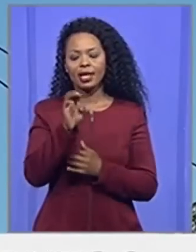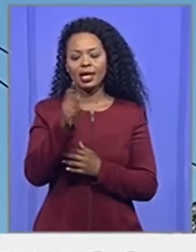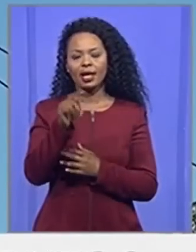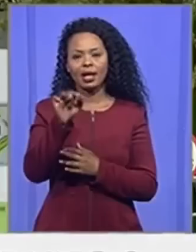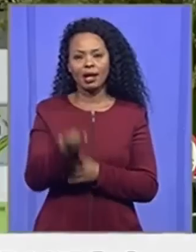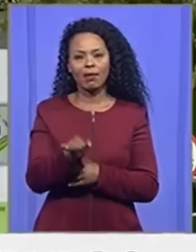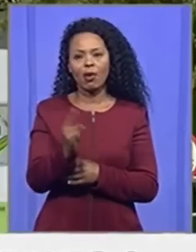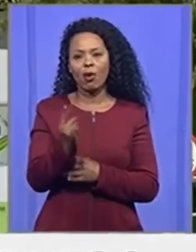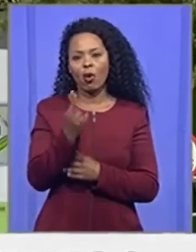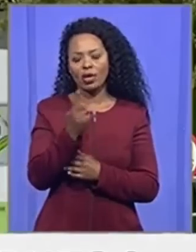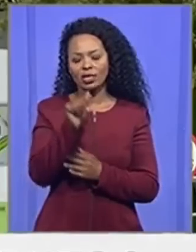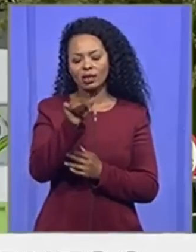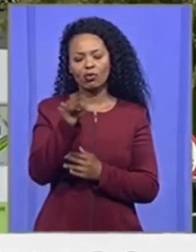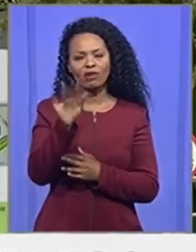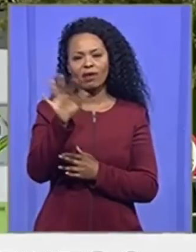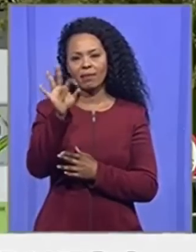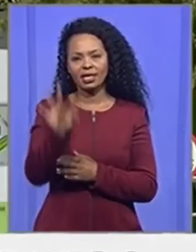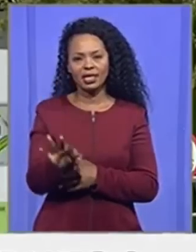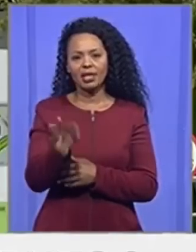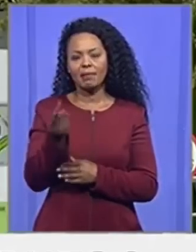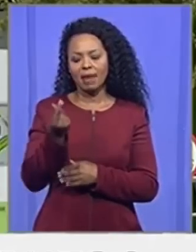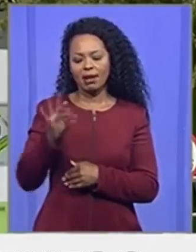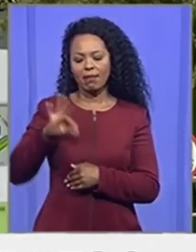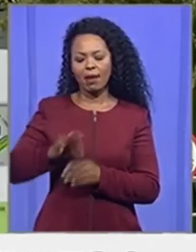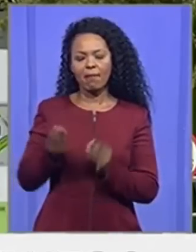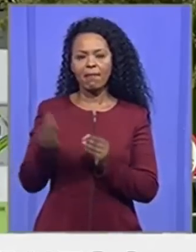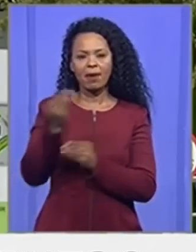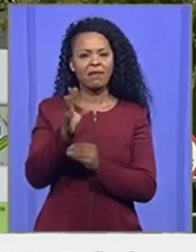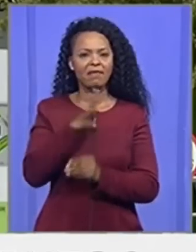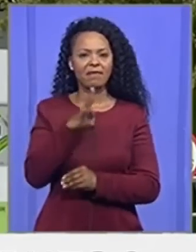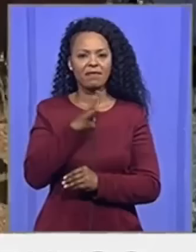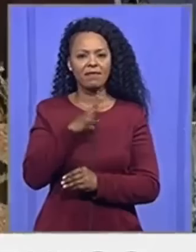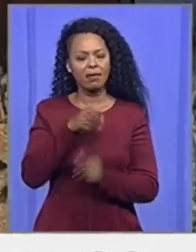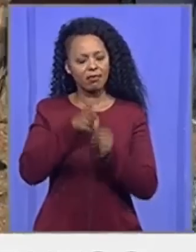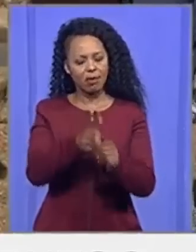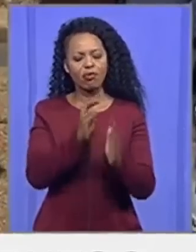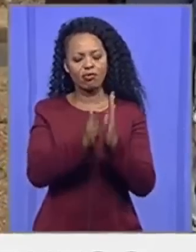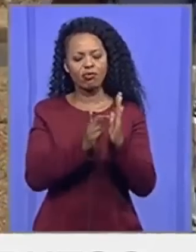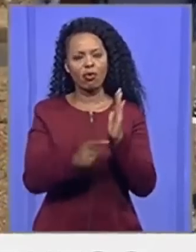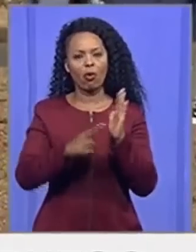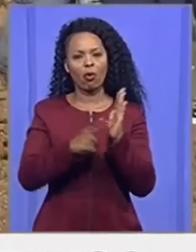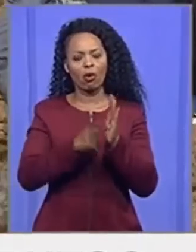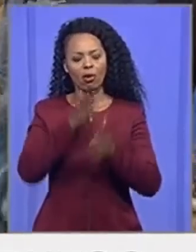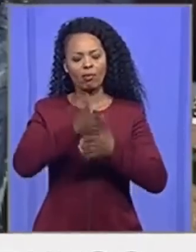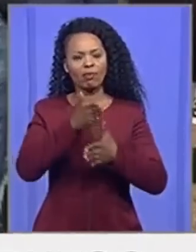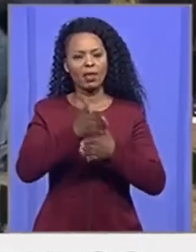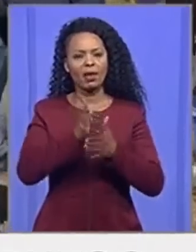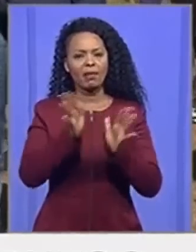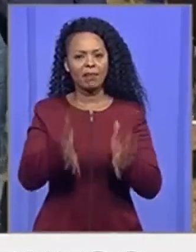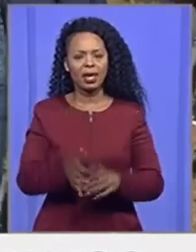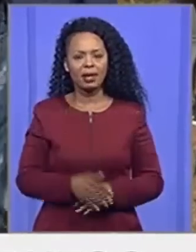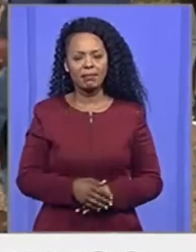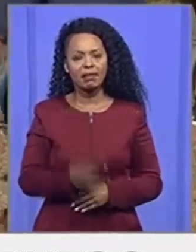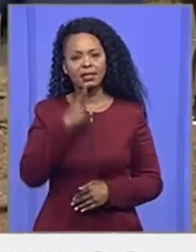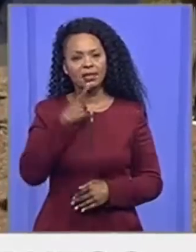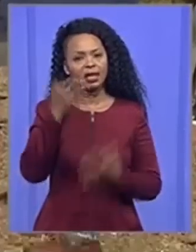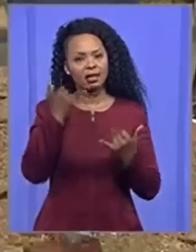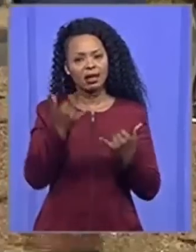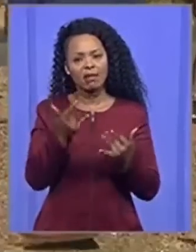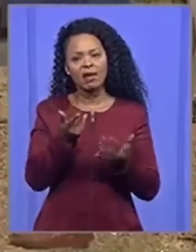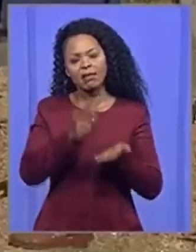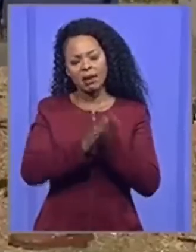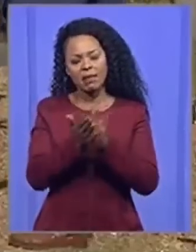tse 6.5 ka ha ikamahanya le melao ya basebetsi. E re inkile qeto ya ho nehelana ka diphuthelwana tsa